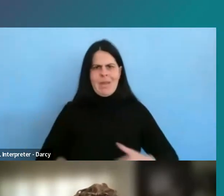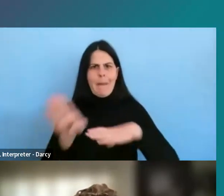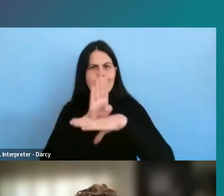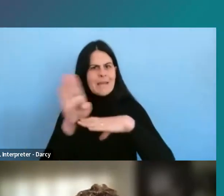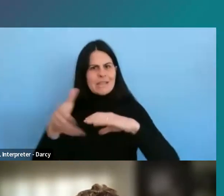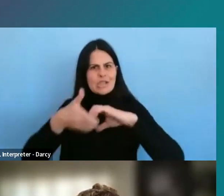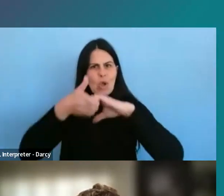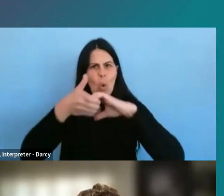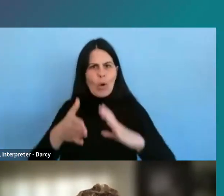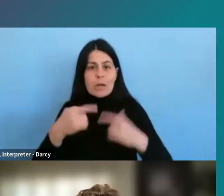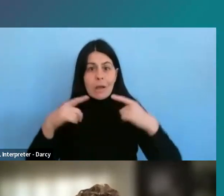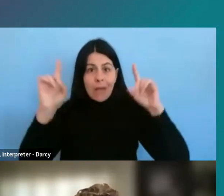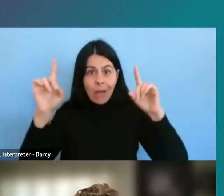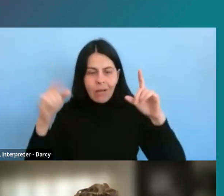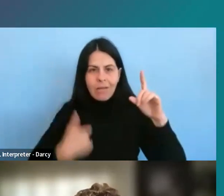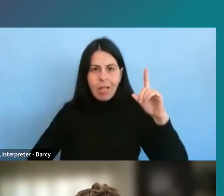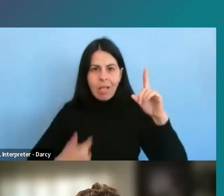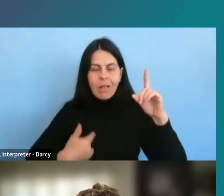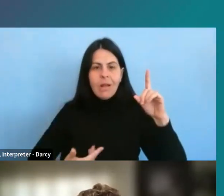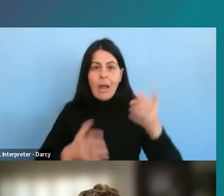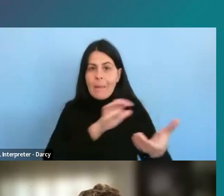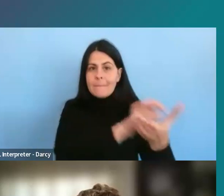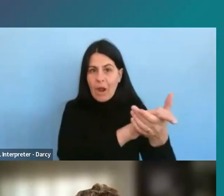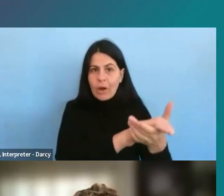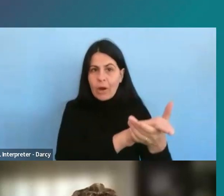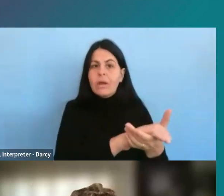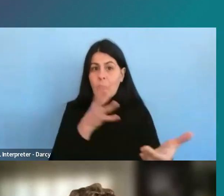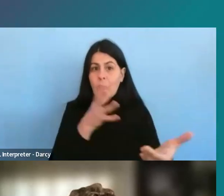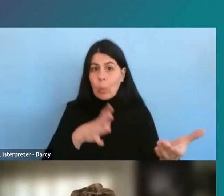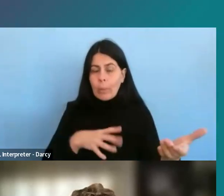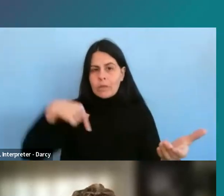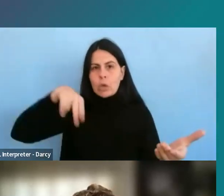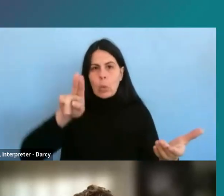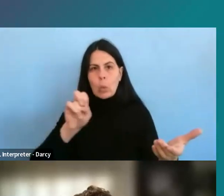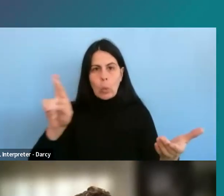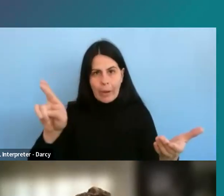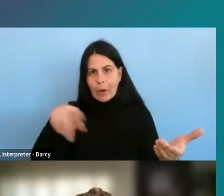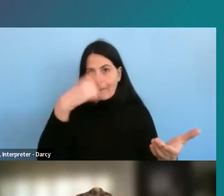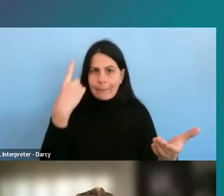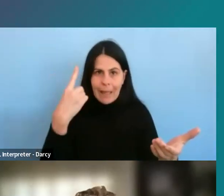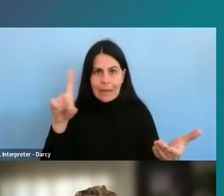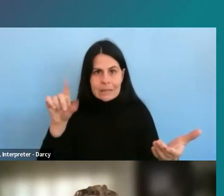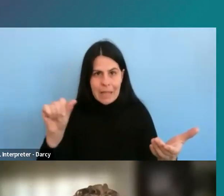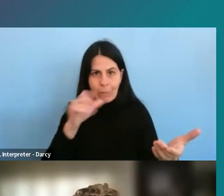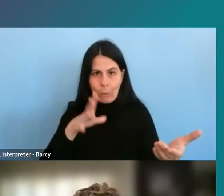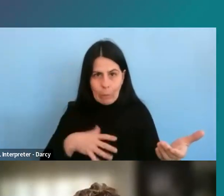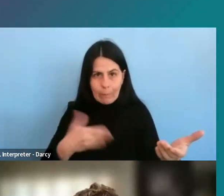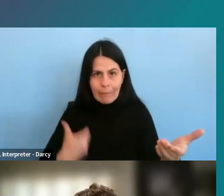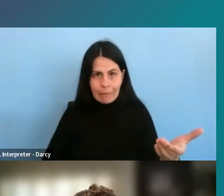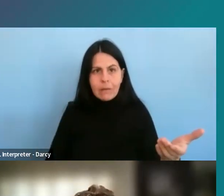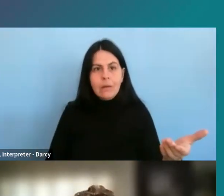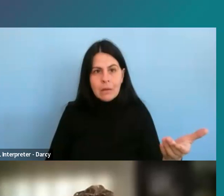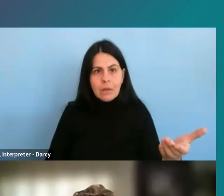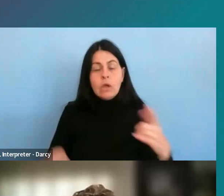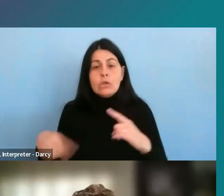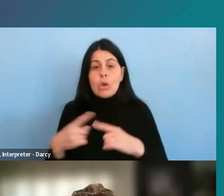business owner. I am married to a woman. So I'm a queer, Black, disabled woman. And so, you know, when we